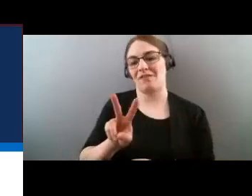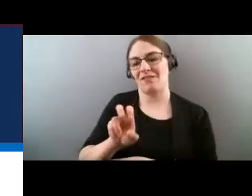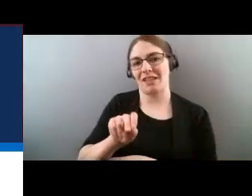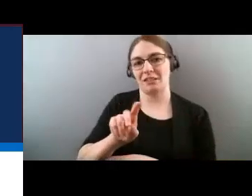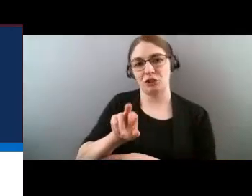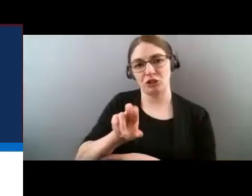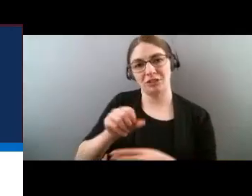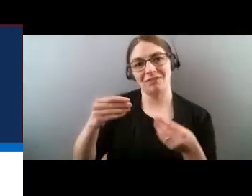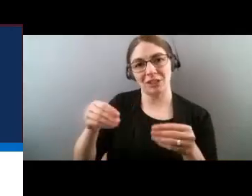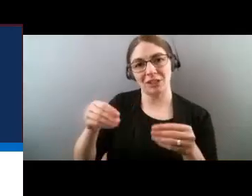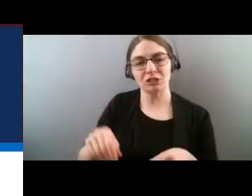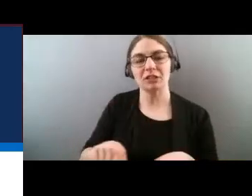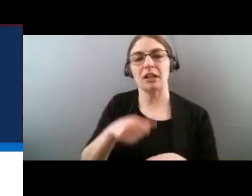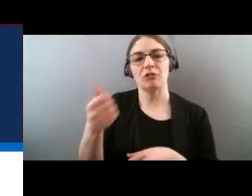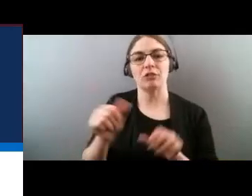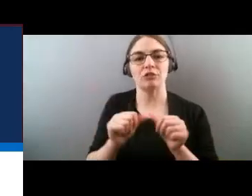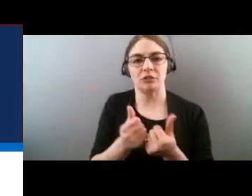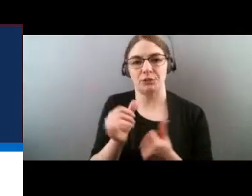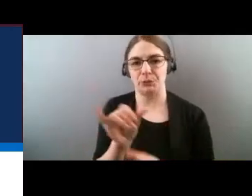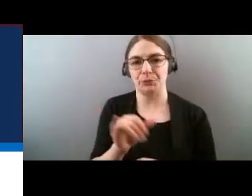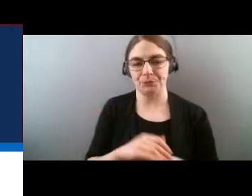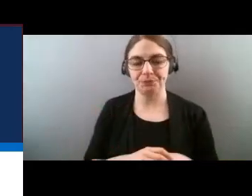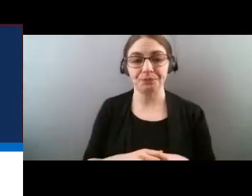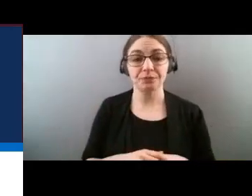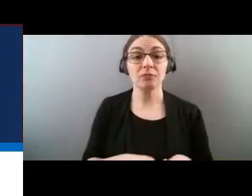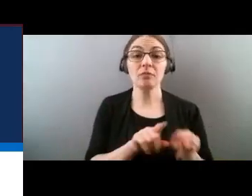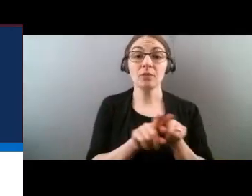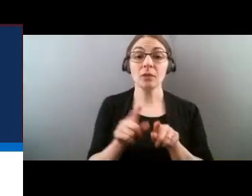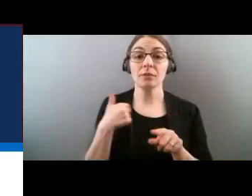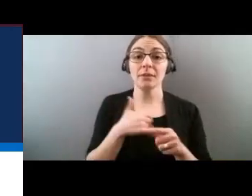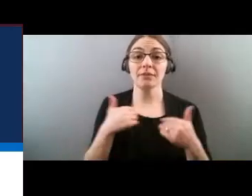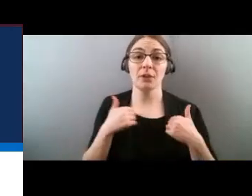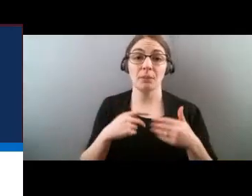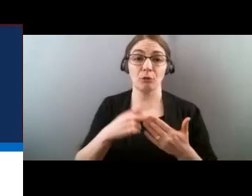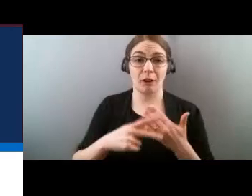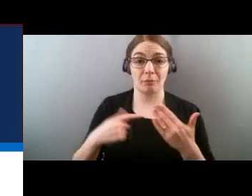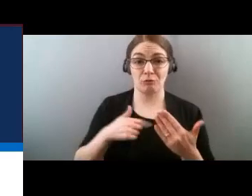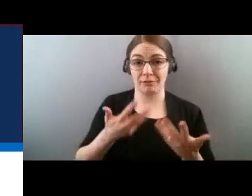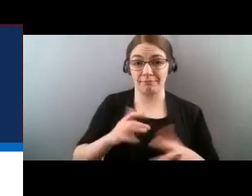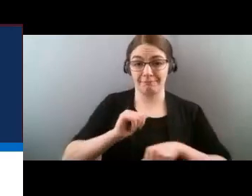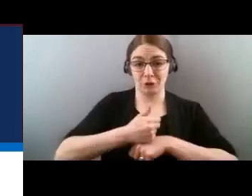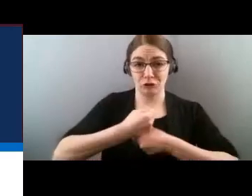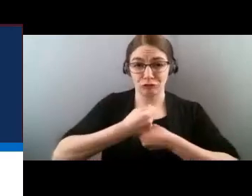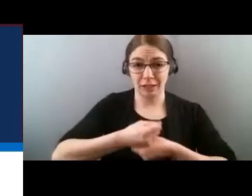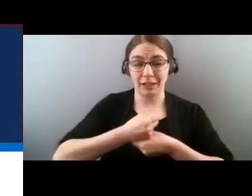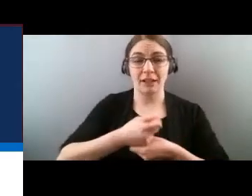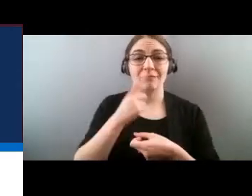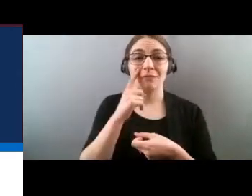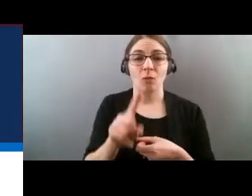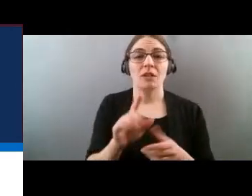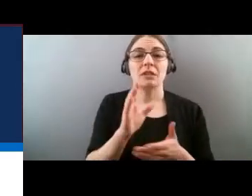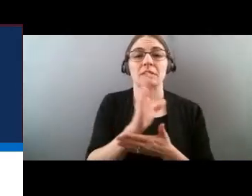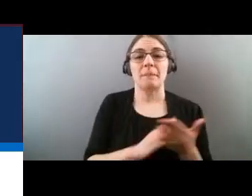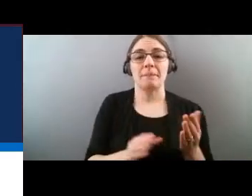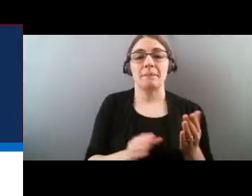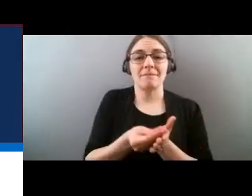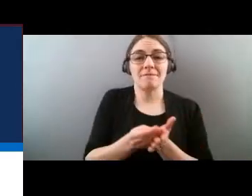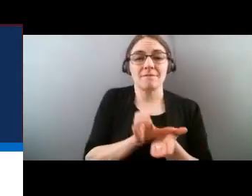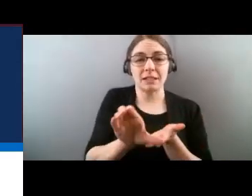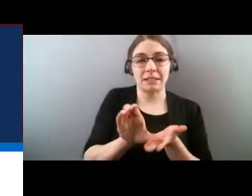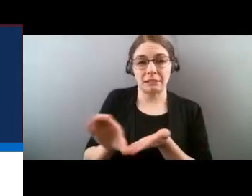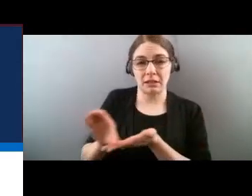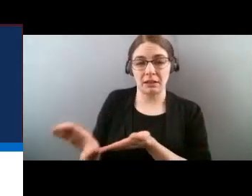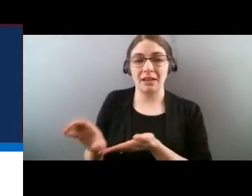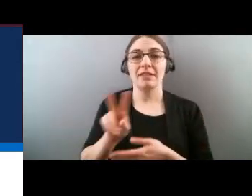also have a program that we've created to administer some funding that the Virginia General Assembly has